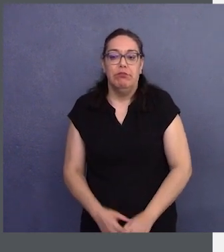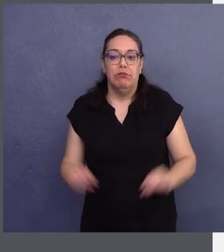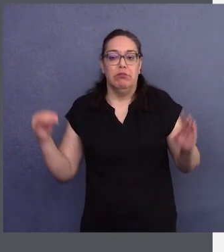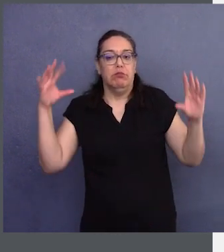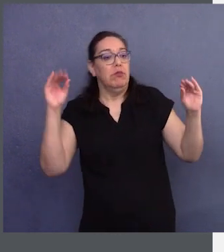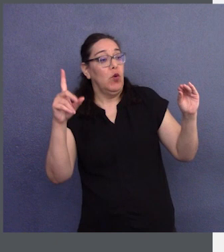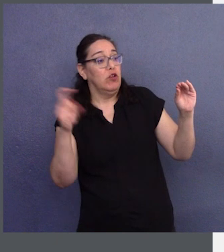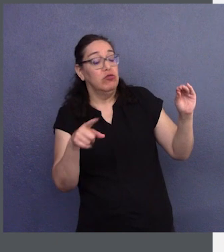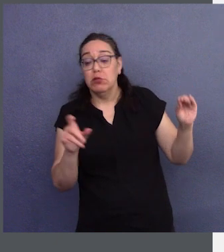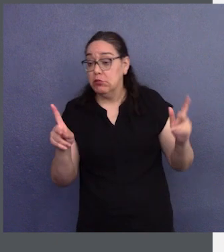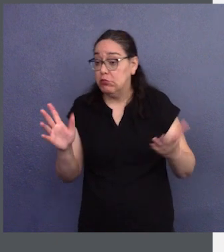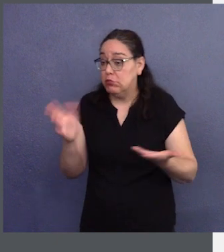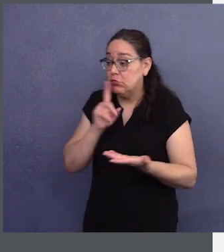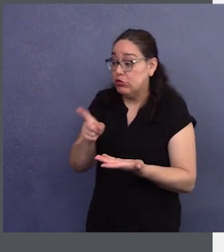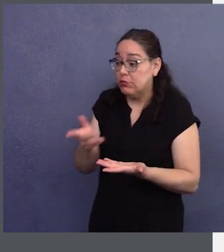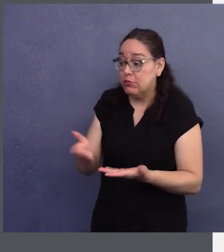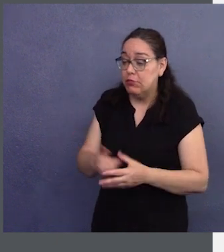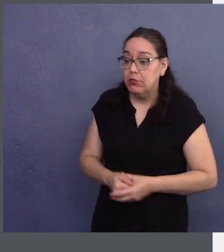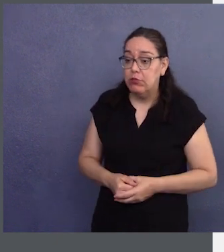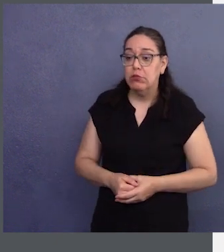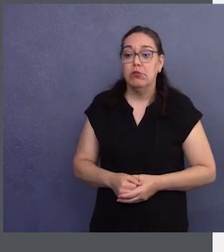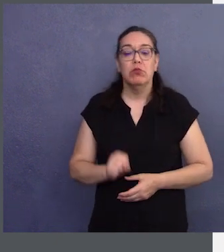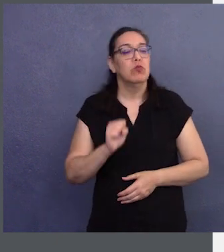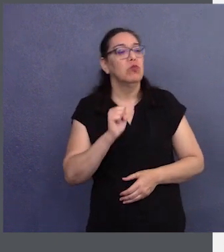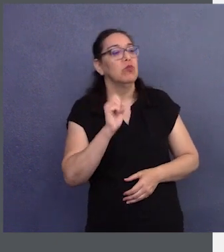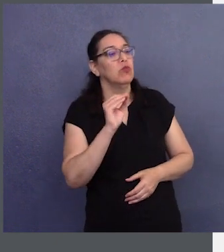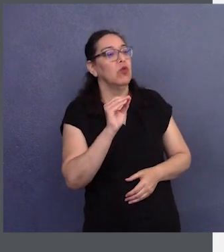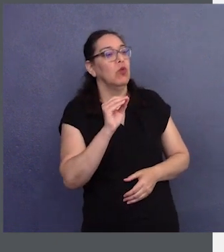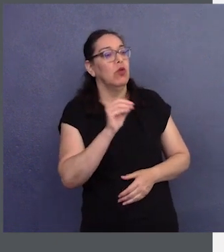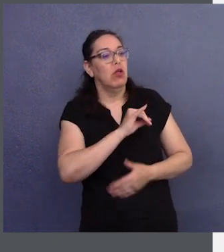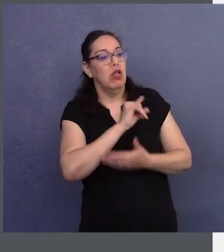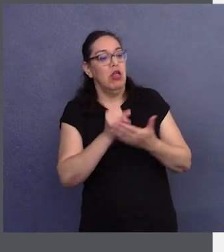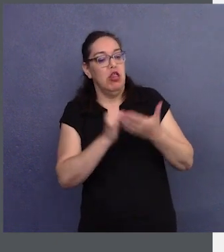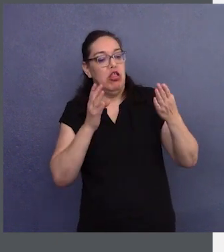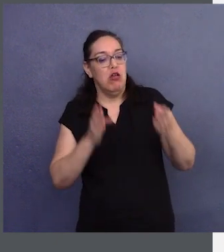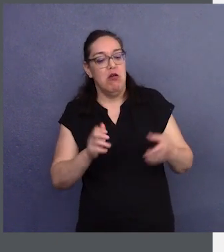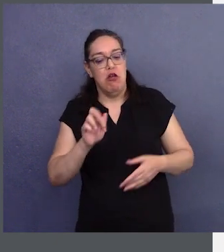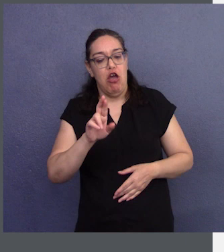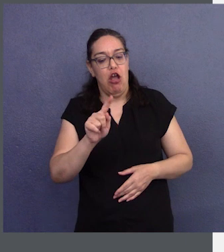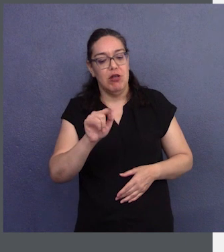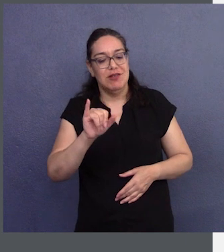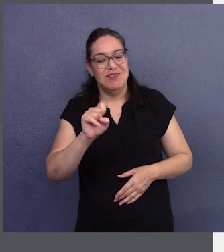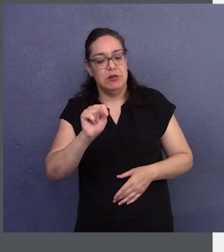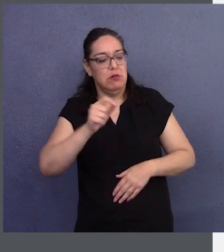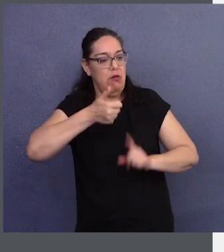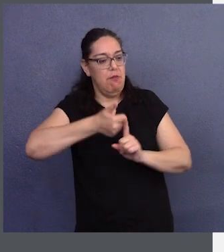Okay. Oh, sure. So the artists themselves, they don't have to be